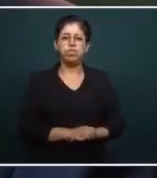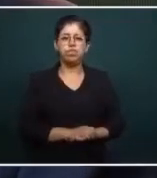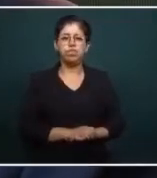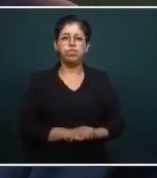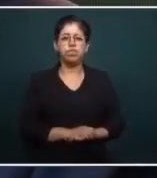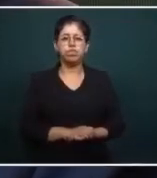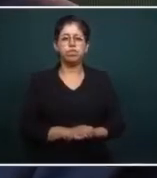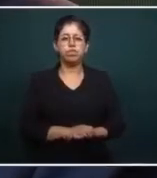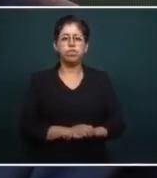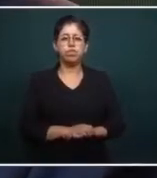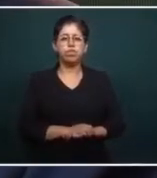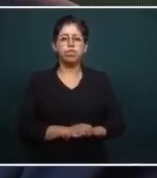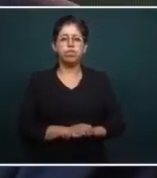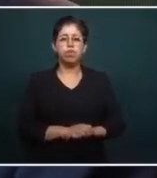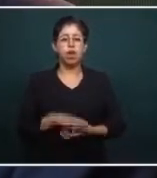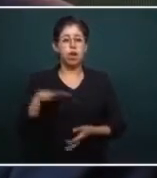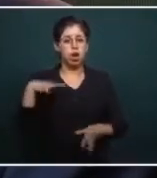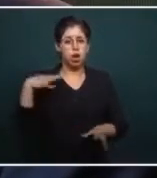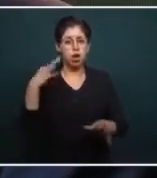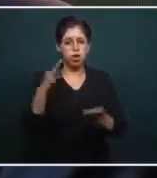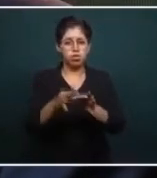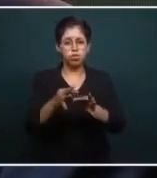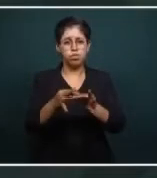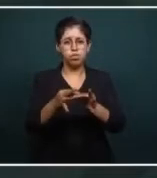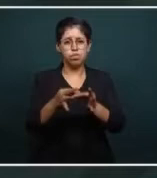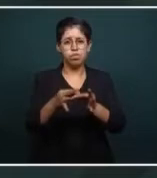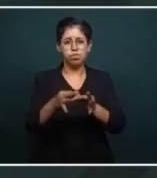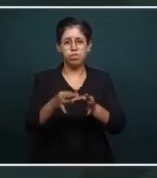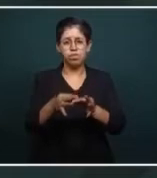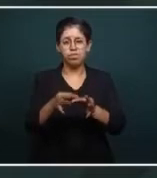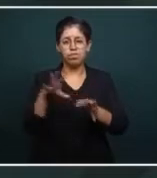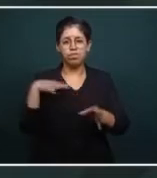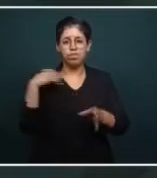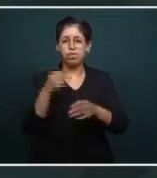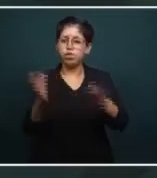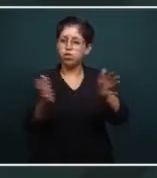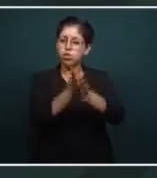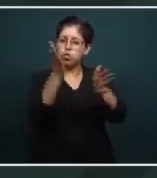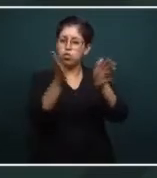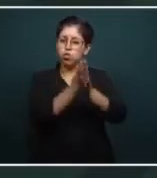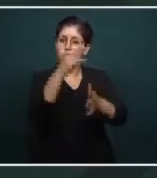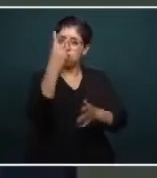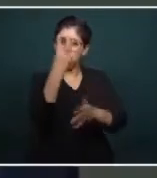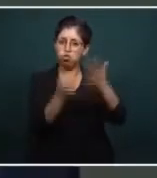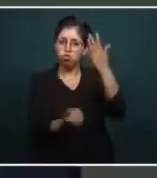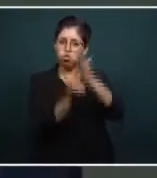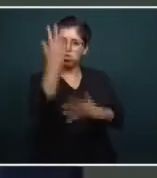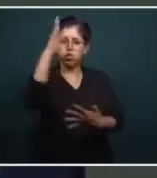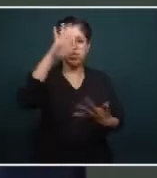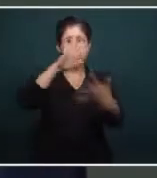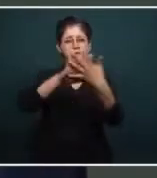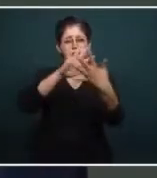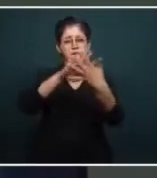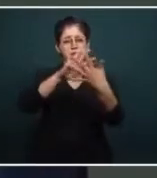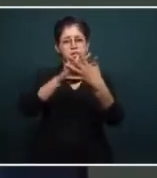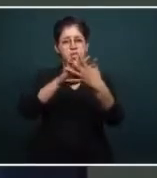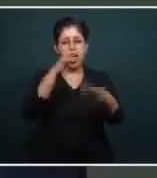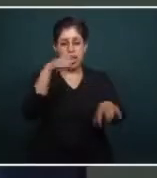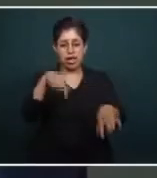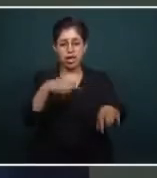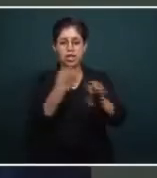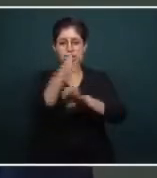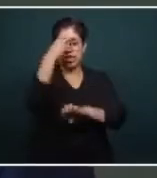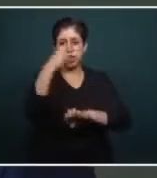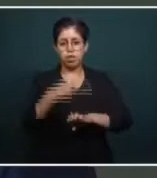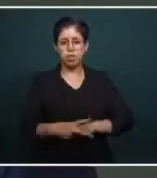they Hay el do compromiso de construir make a commitment to penales construct two más more Estado de México.